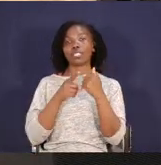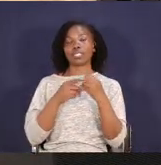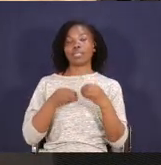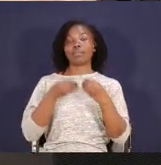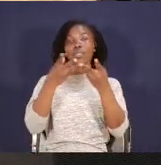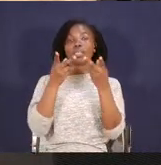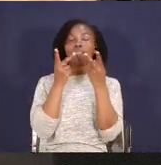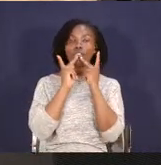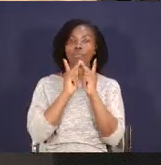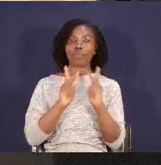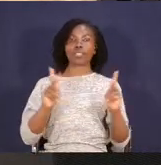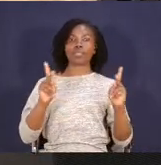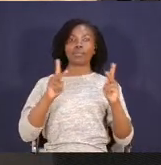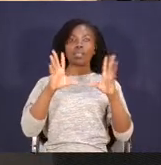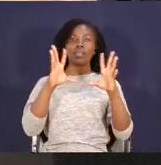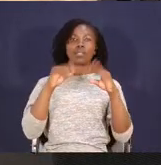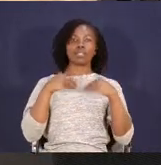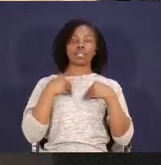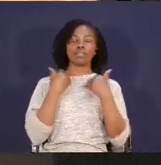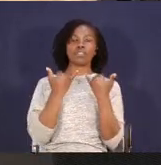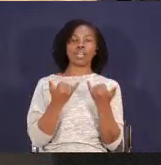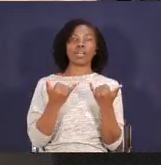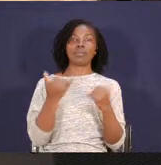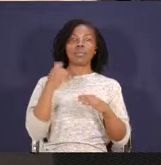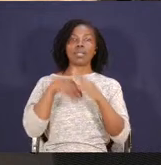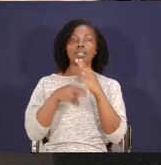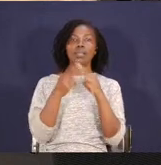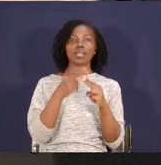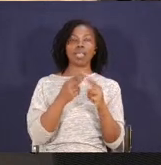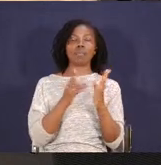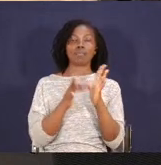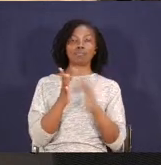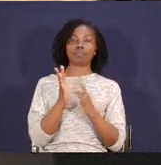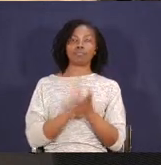six. Receive it now in Jesus' name.